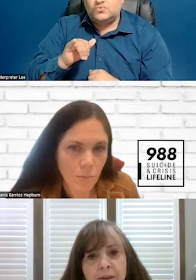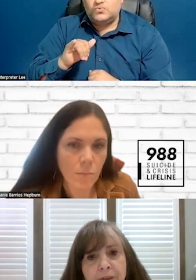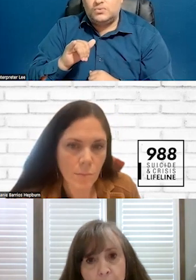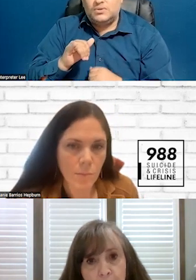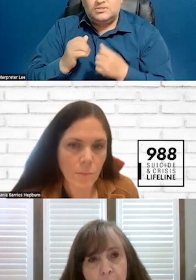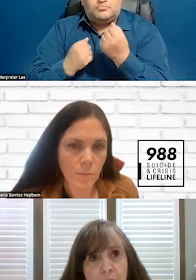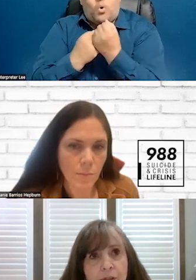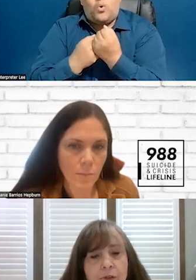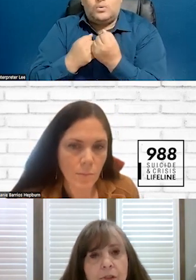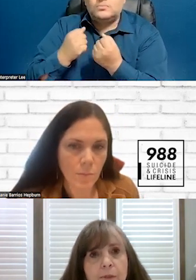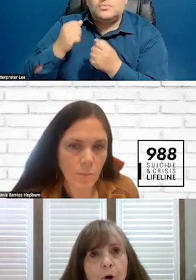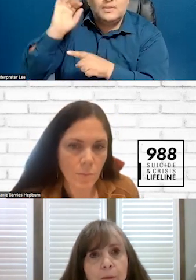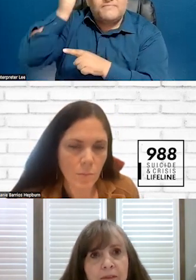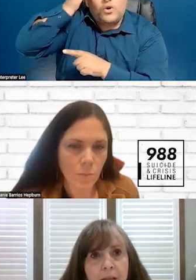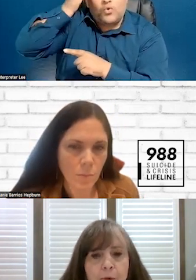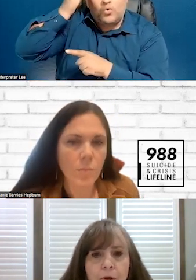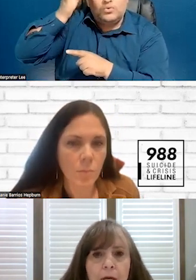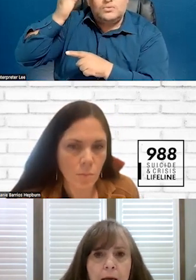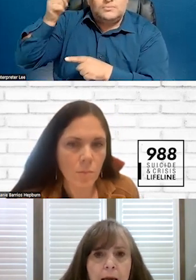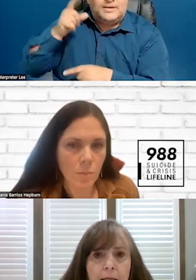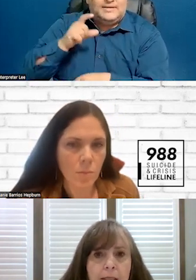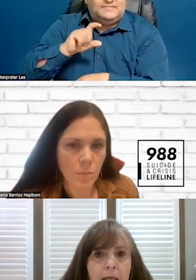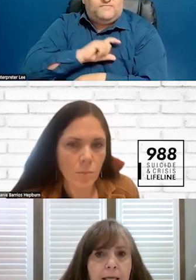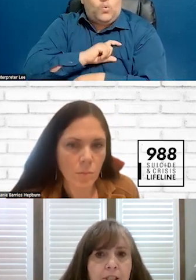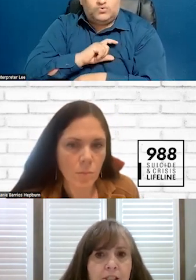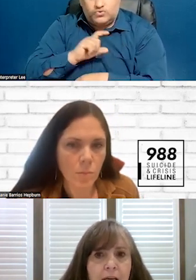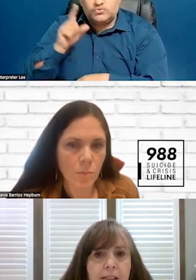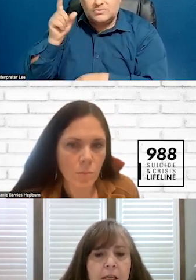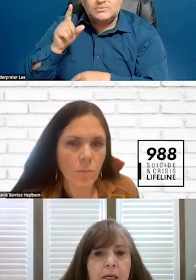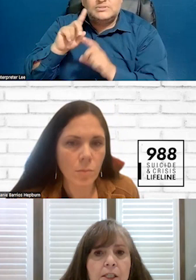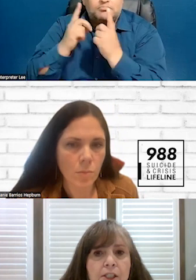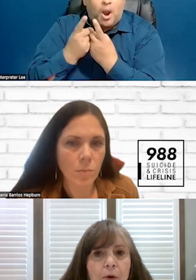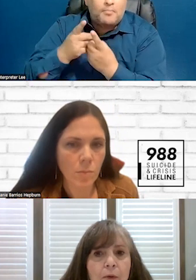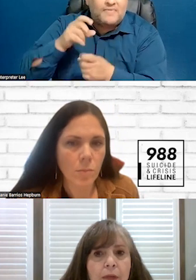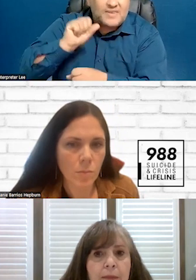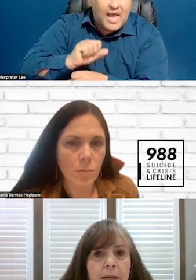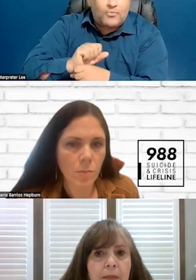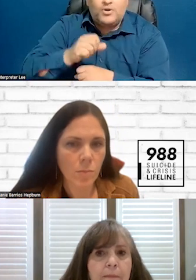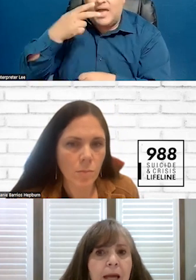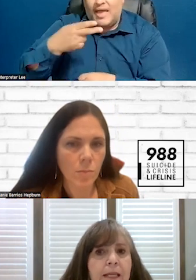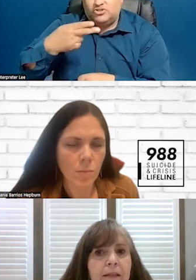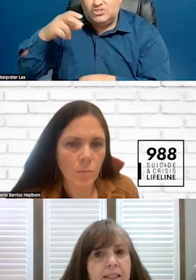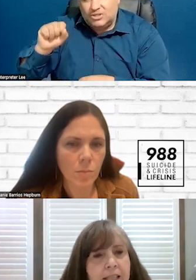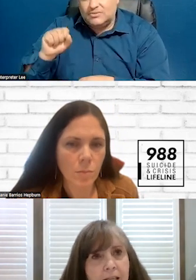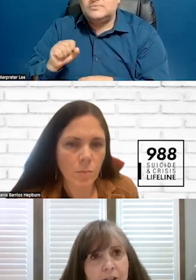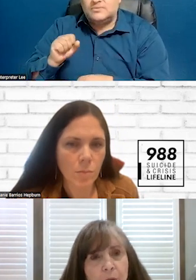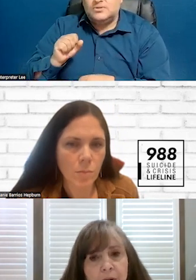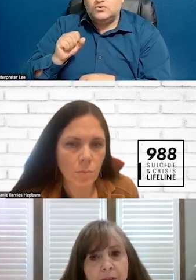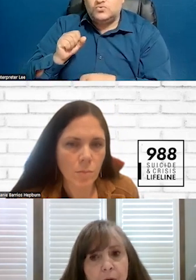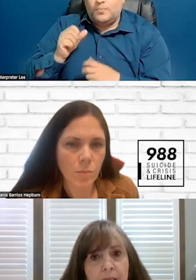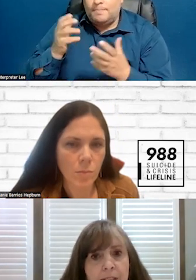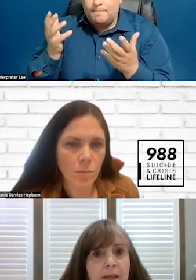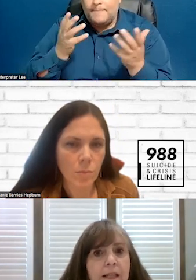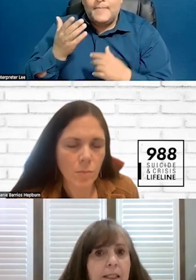used by the federal enforcers, the Department of Labor and HHS. So they may need the